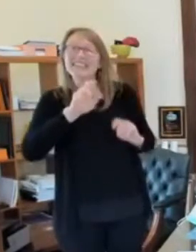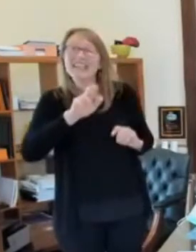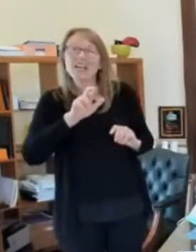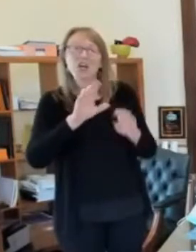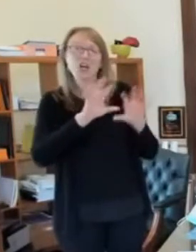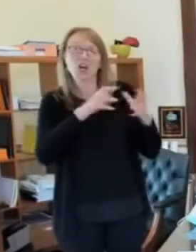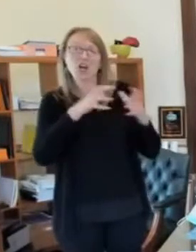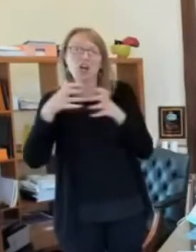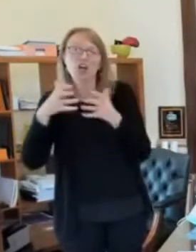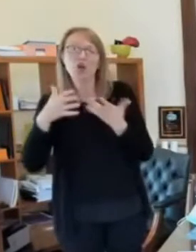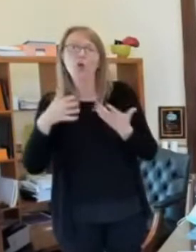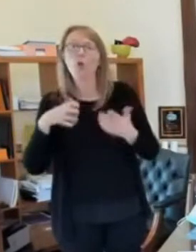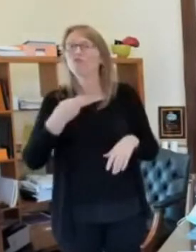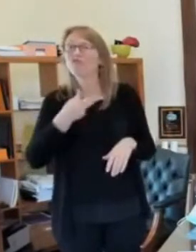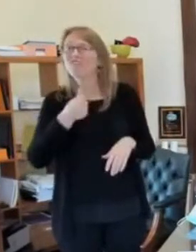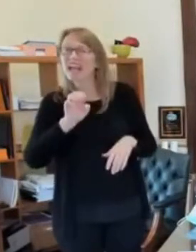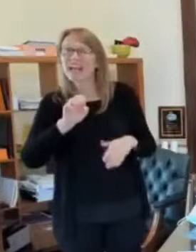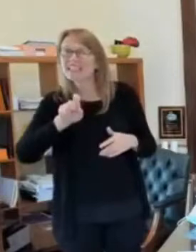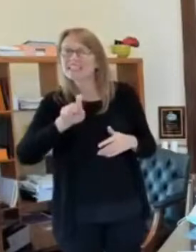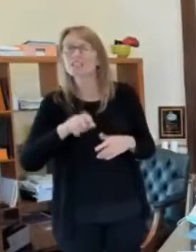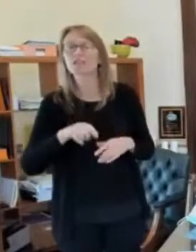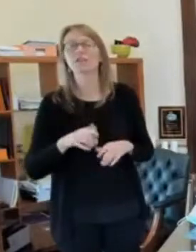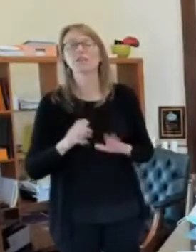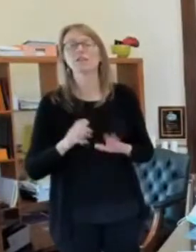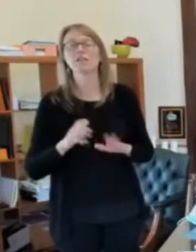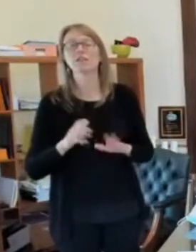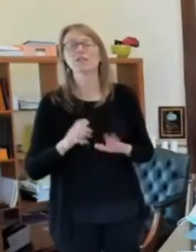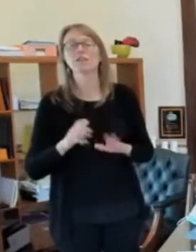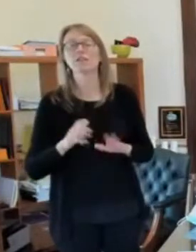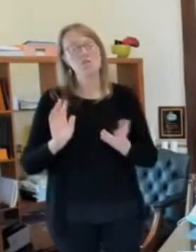Really, the state of Missouri, but the CDC